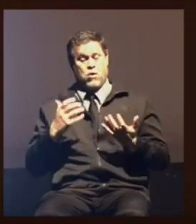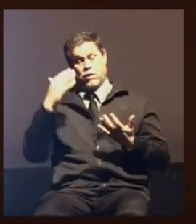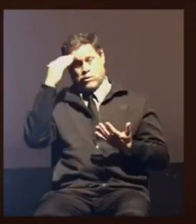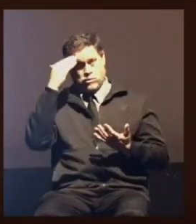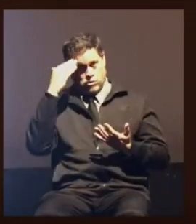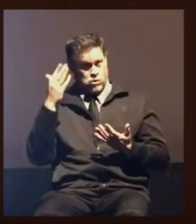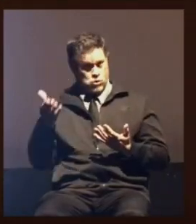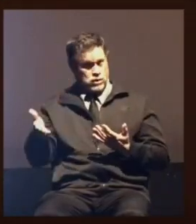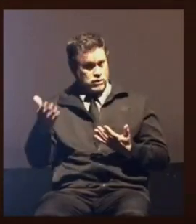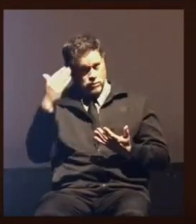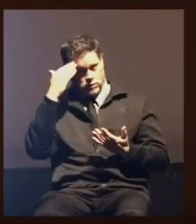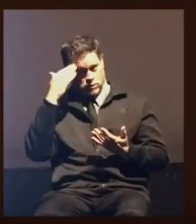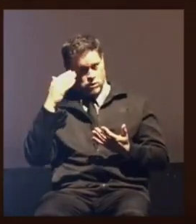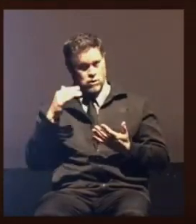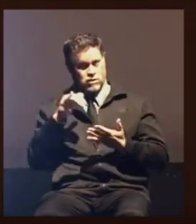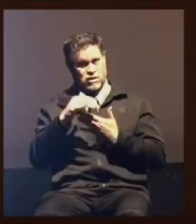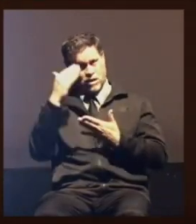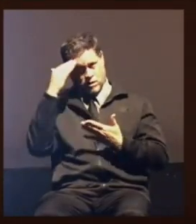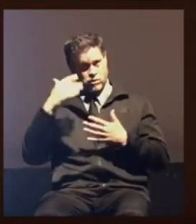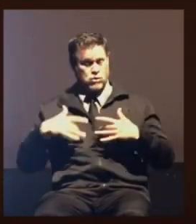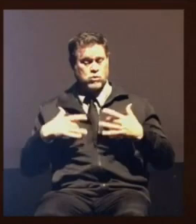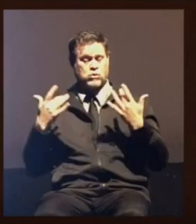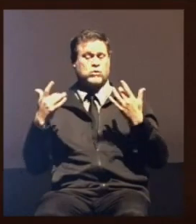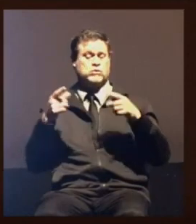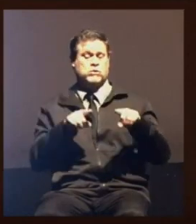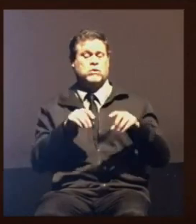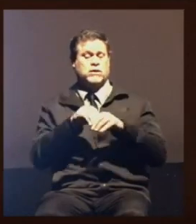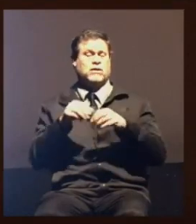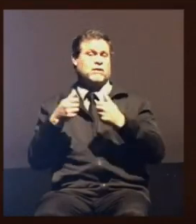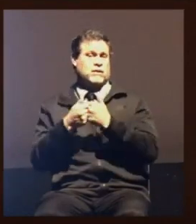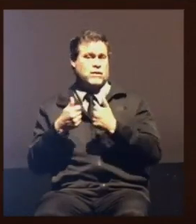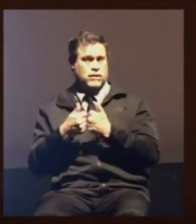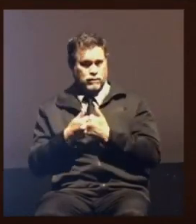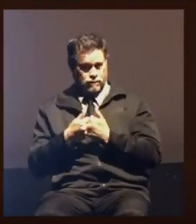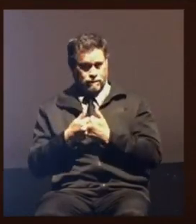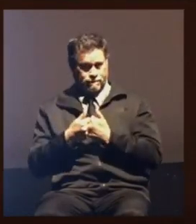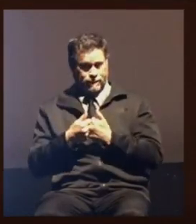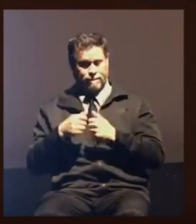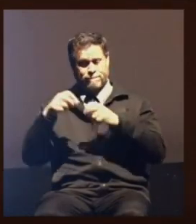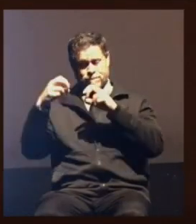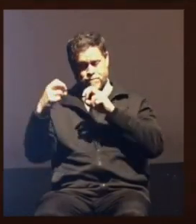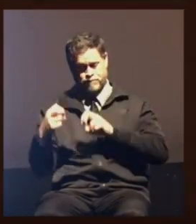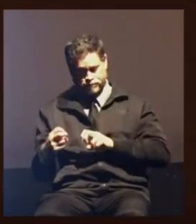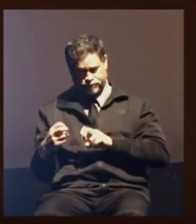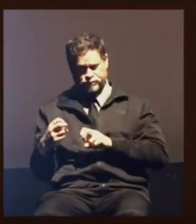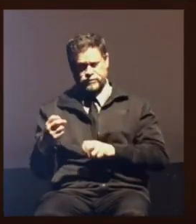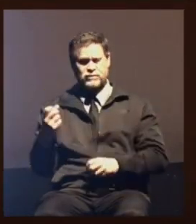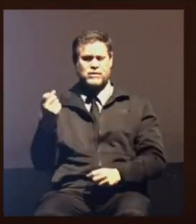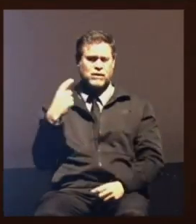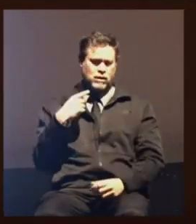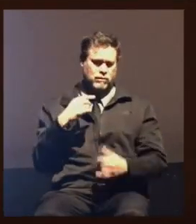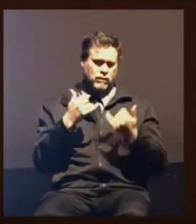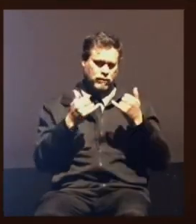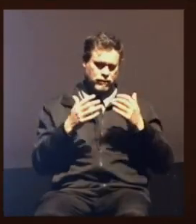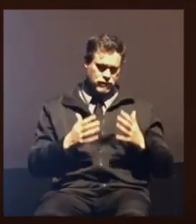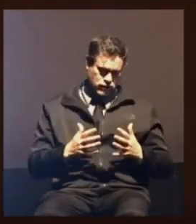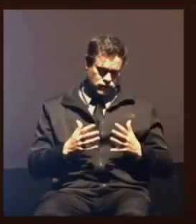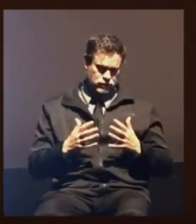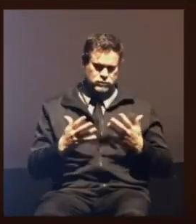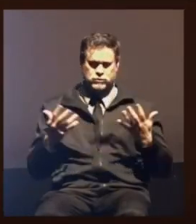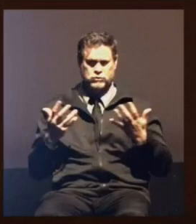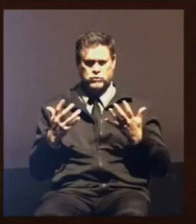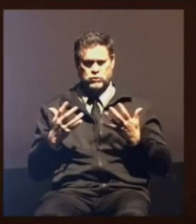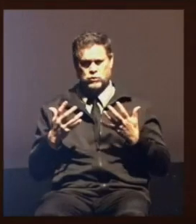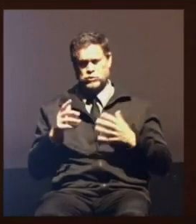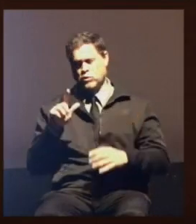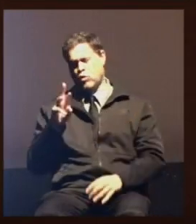I want him to know that I know what's going on in this game. And you'd sit down and he'd ask me about a player. What's